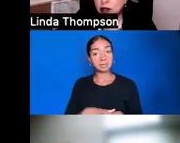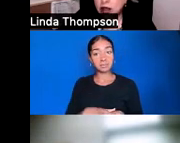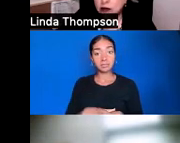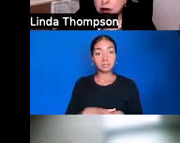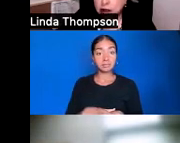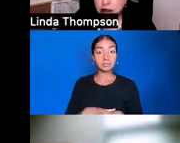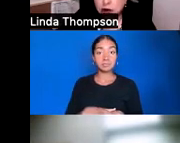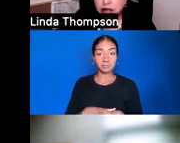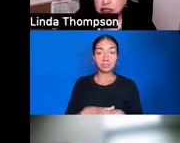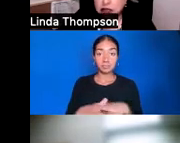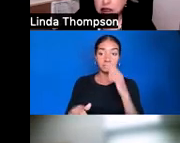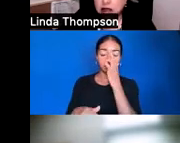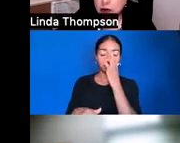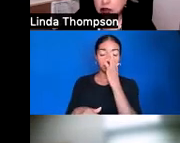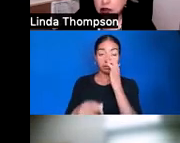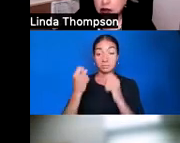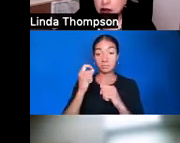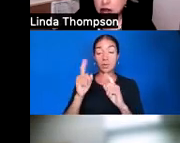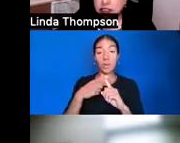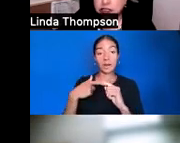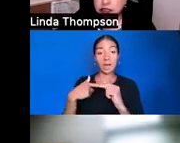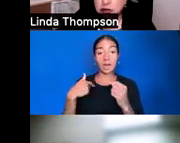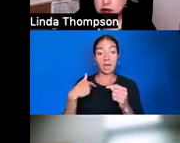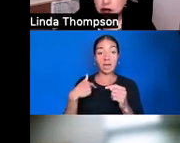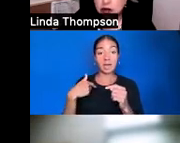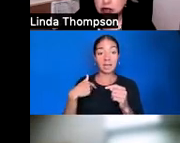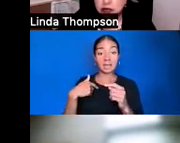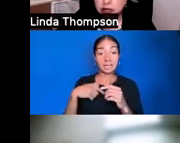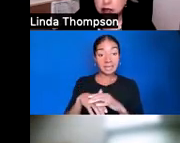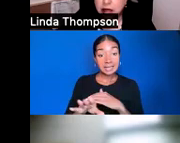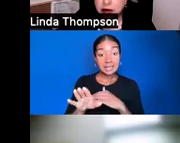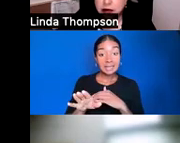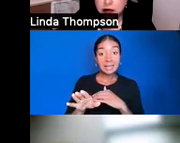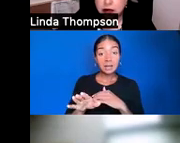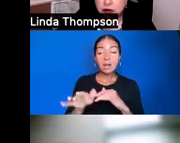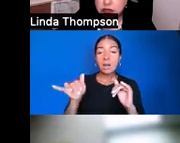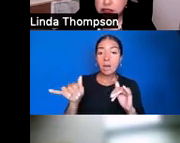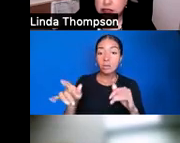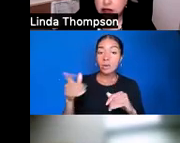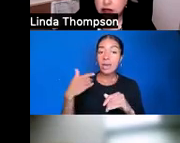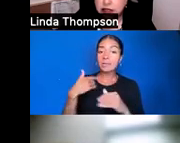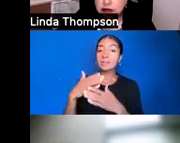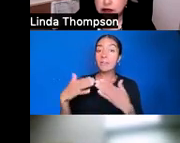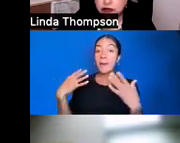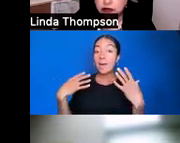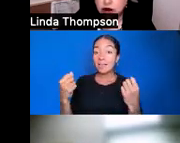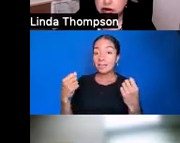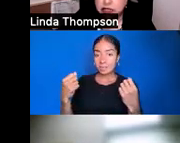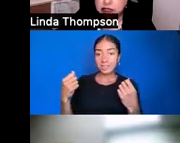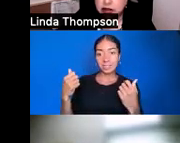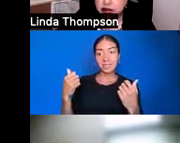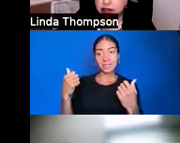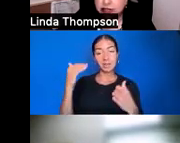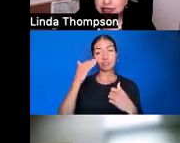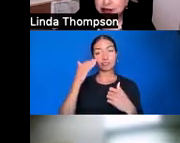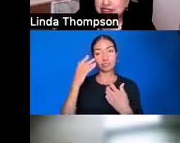Well, when I walked in the back, we have health conscious people, and they had more salad varieties